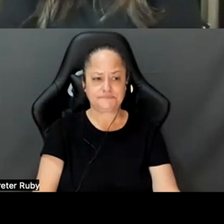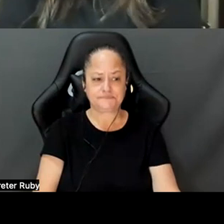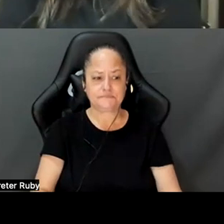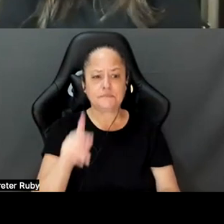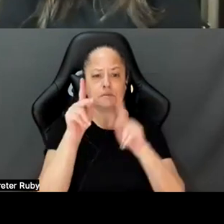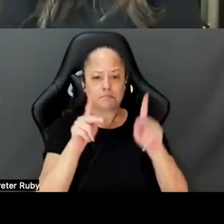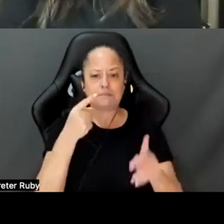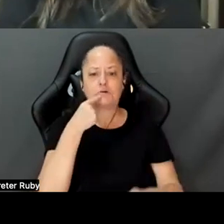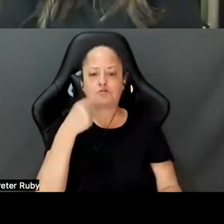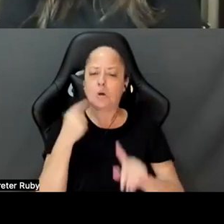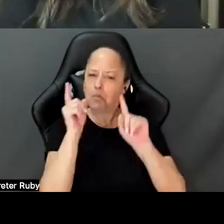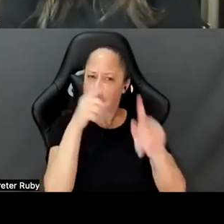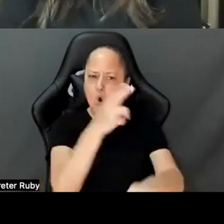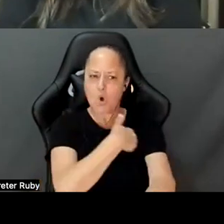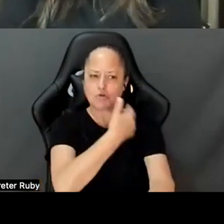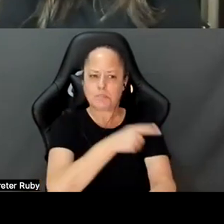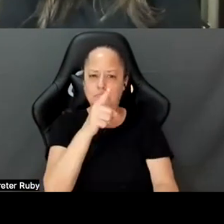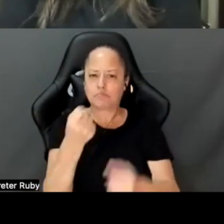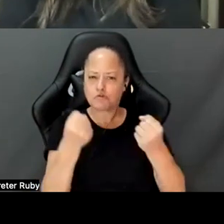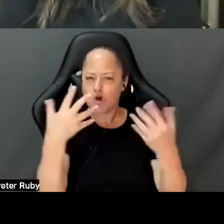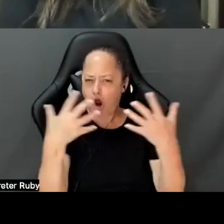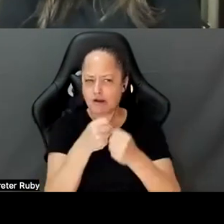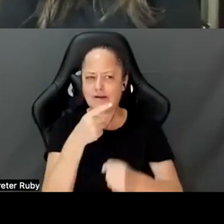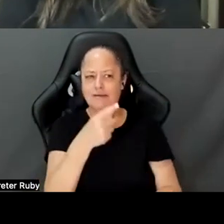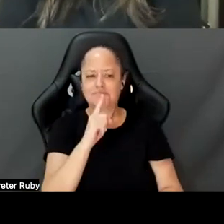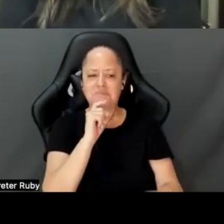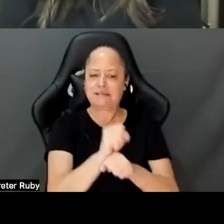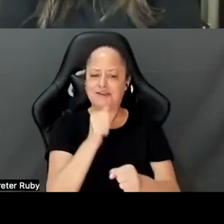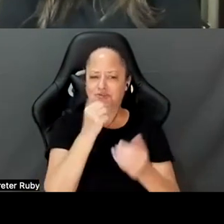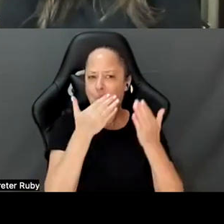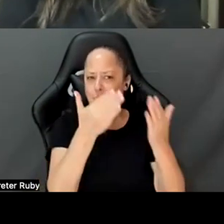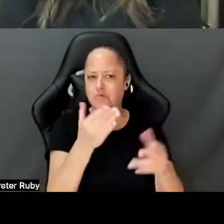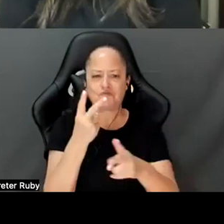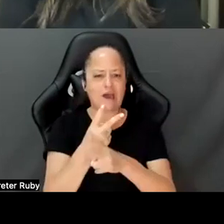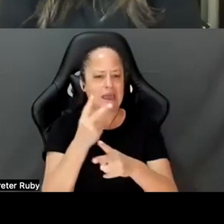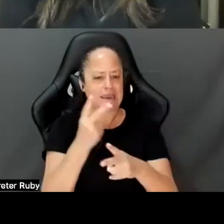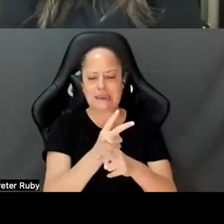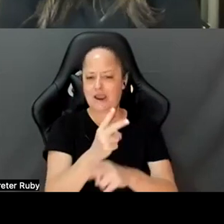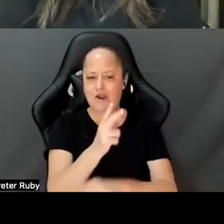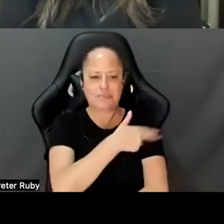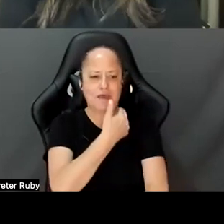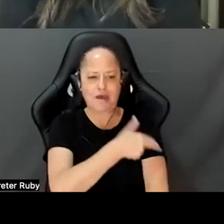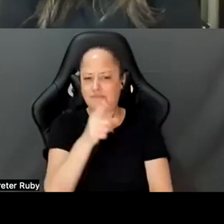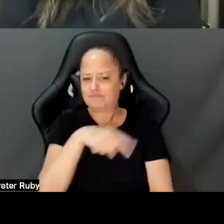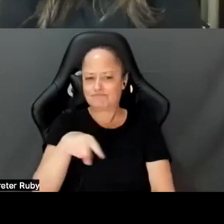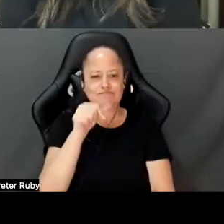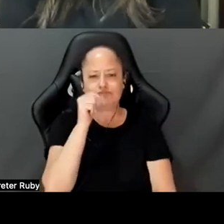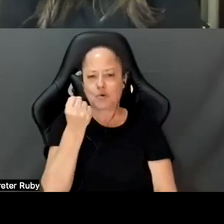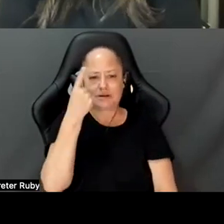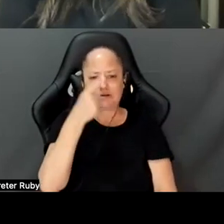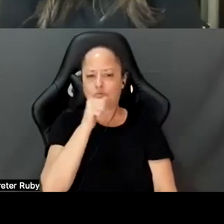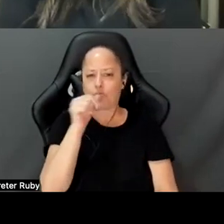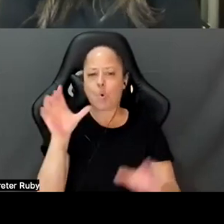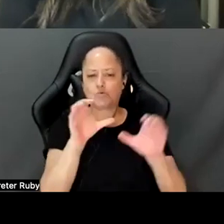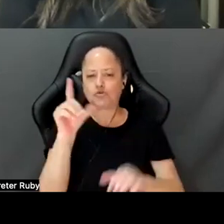People will tell me, go to the hospital, you've been in a car accident. And I'll be like, they literally don't provide me care at the hospital. Like, y'all don't understand. They won't even do an